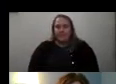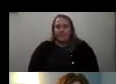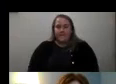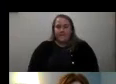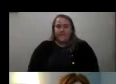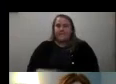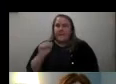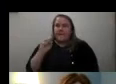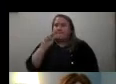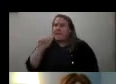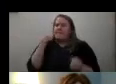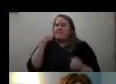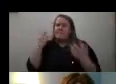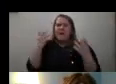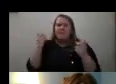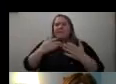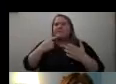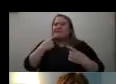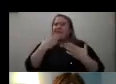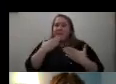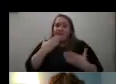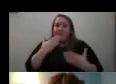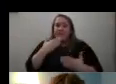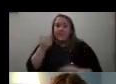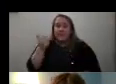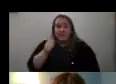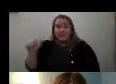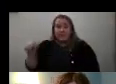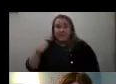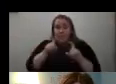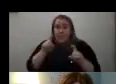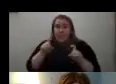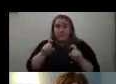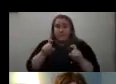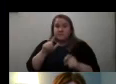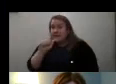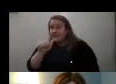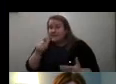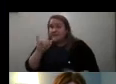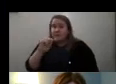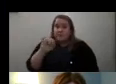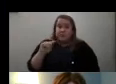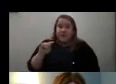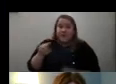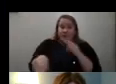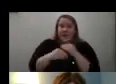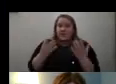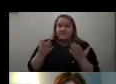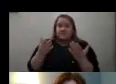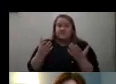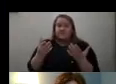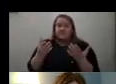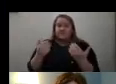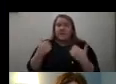Got lots of thank yous coming in. If there are any other questions or anything else that Lisa you want to add, or Janet, just getting a